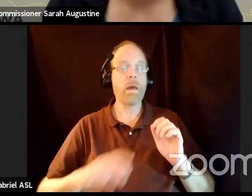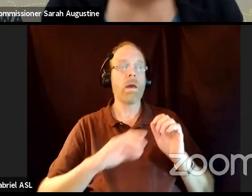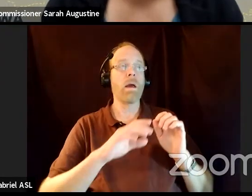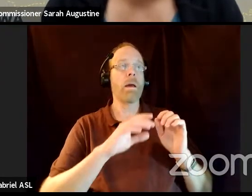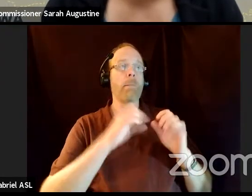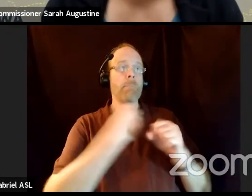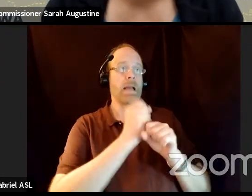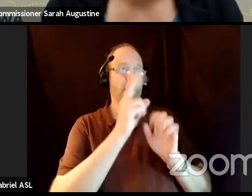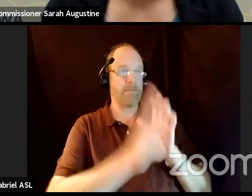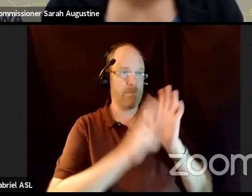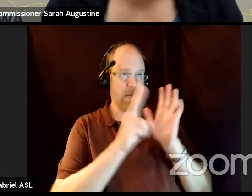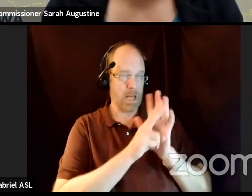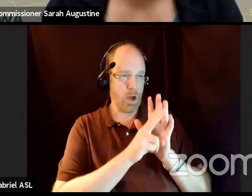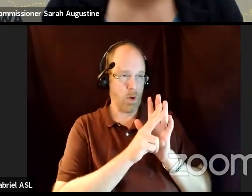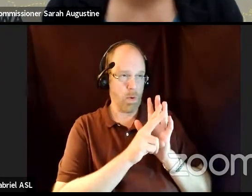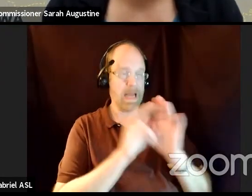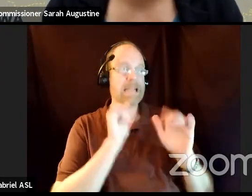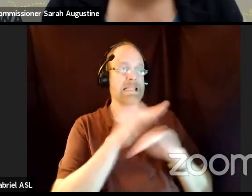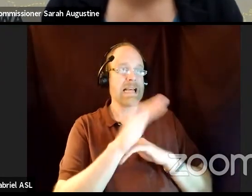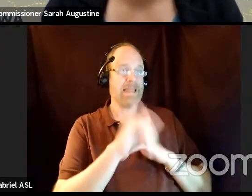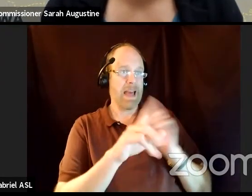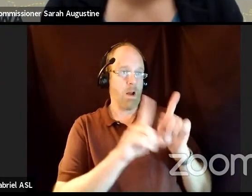email. violate county